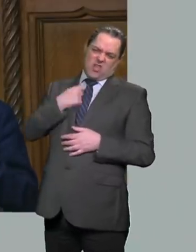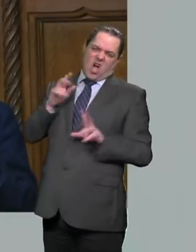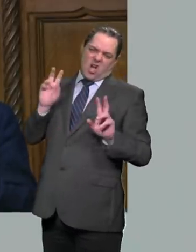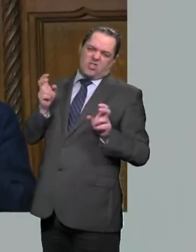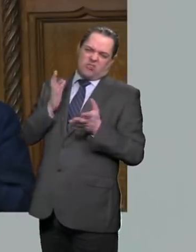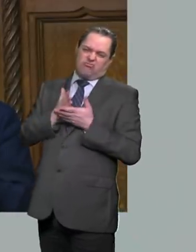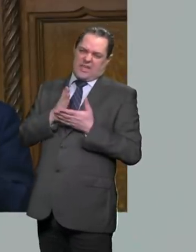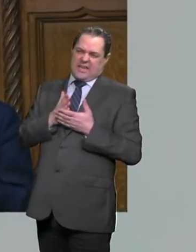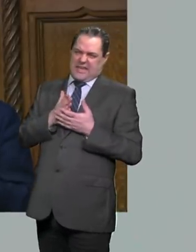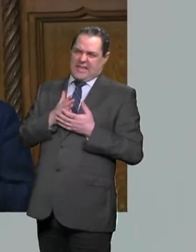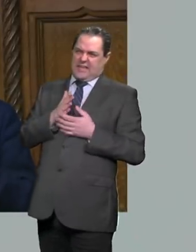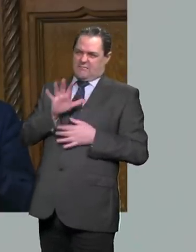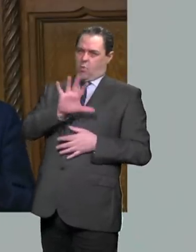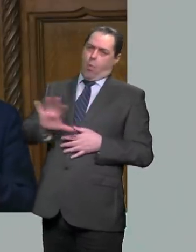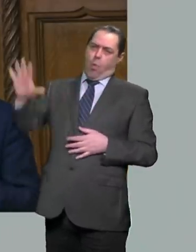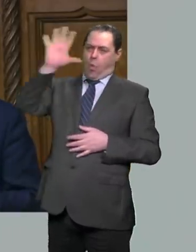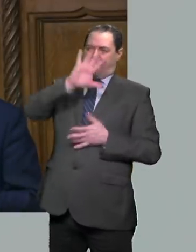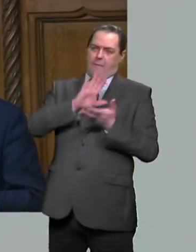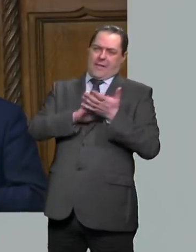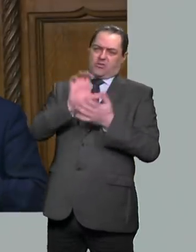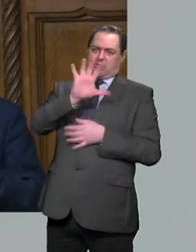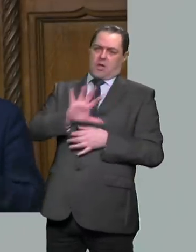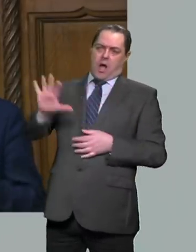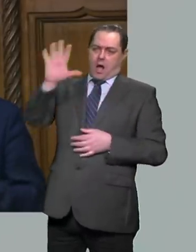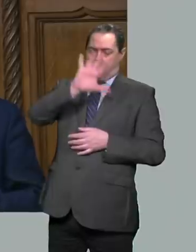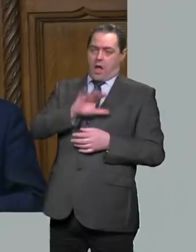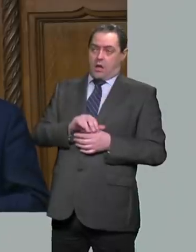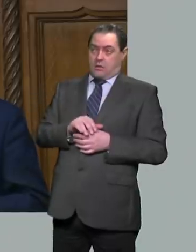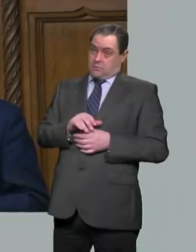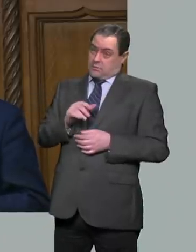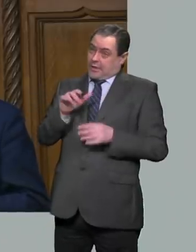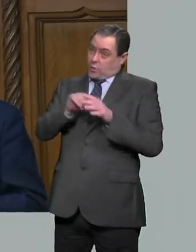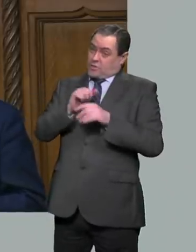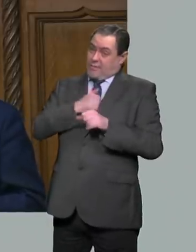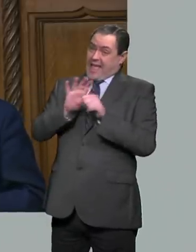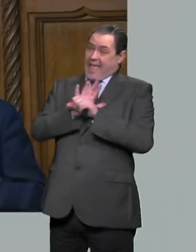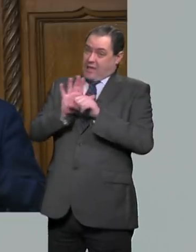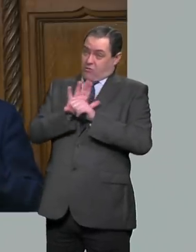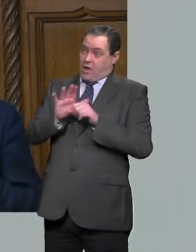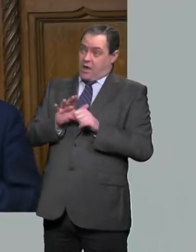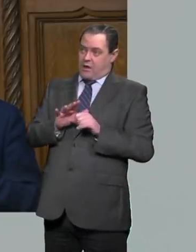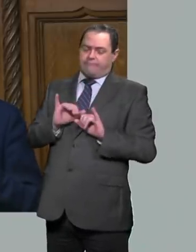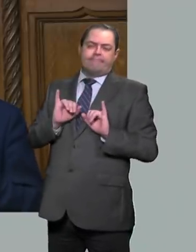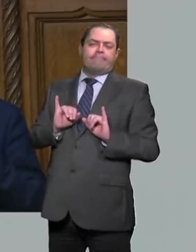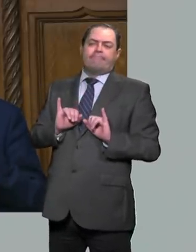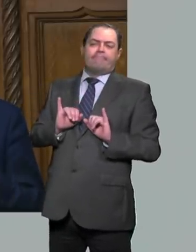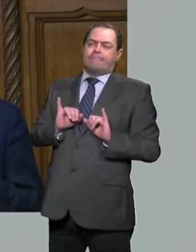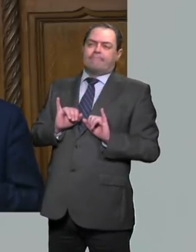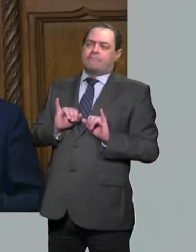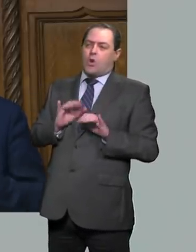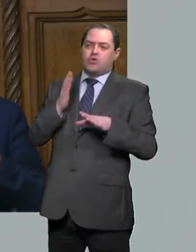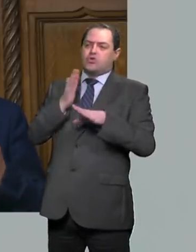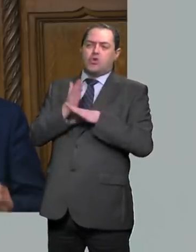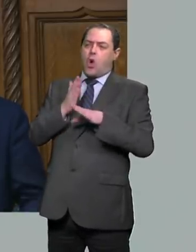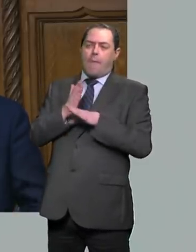all 500 square miles of Greater Manchester, including my constituents in Lee, is a job-destroying